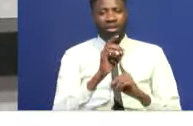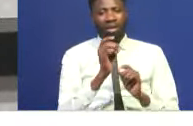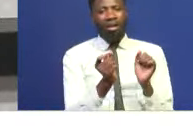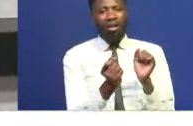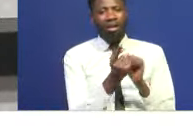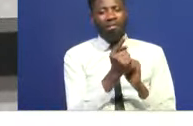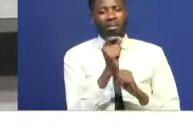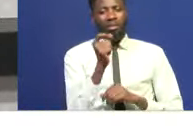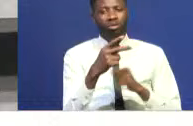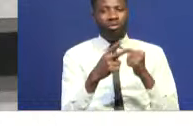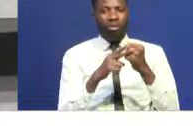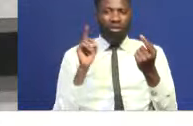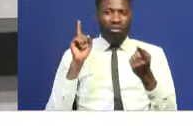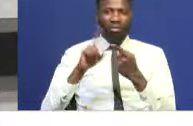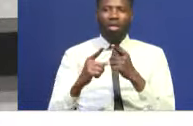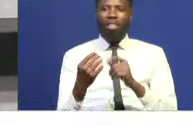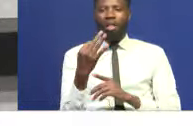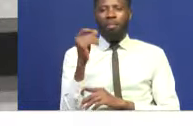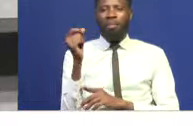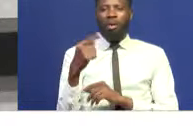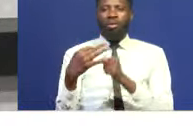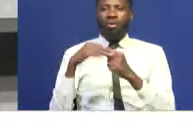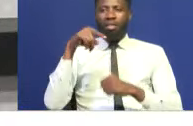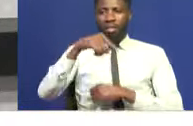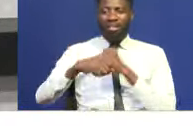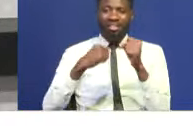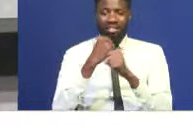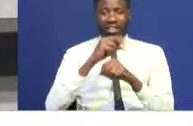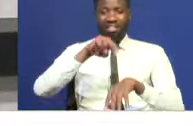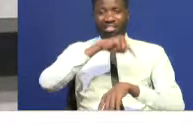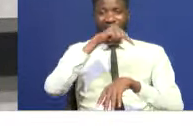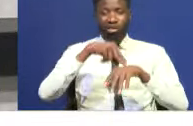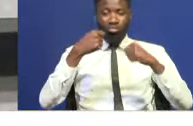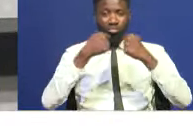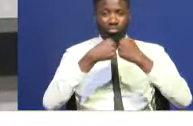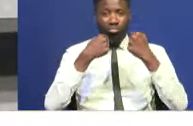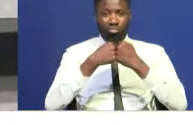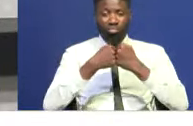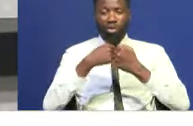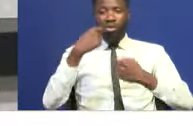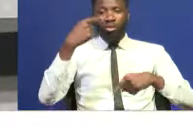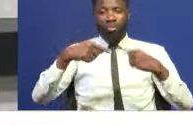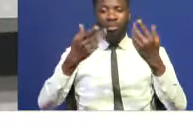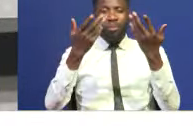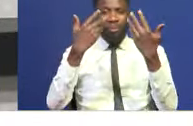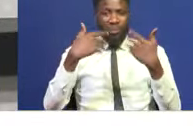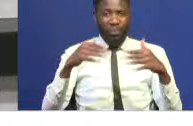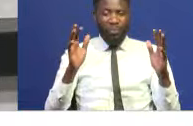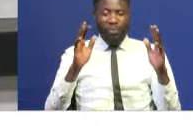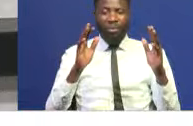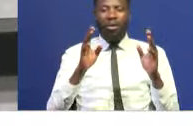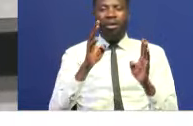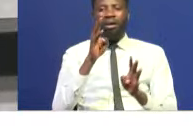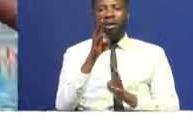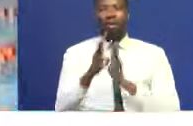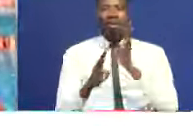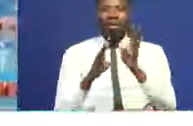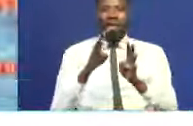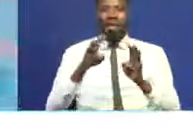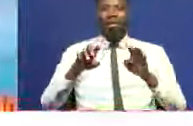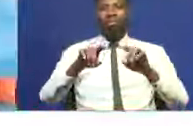August this year. This is after the culmination of the National Championships, which were held at the Kasaragini Aquatic Center.